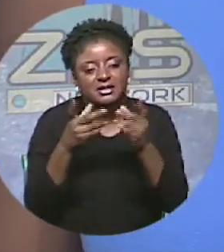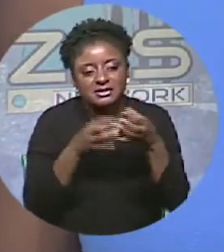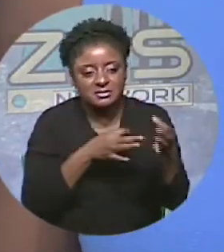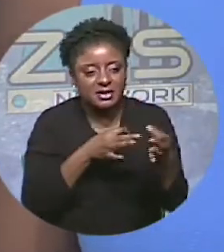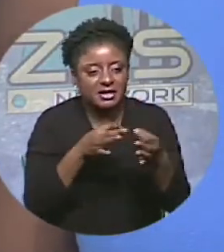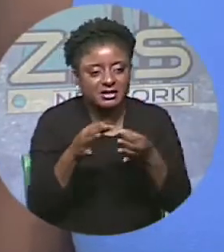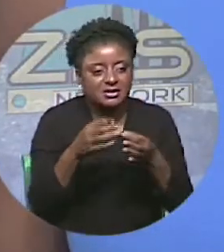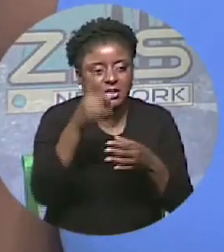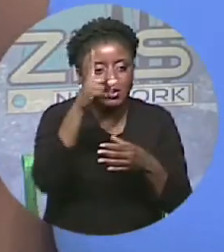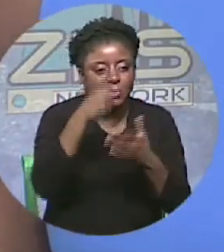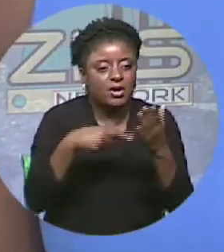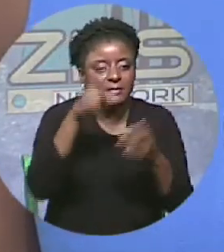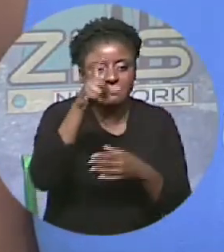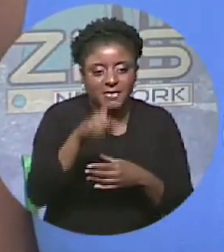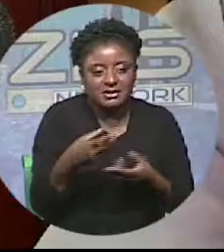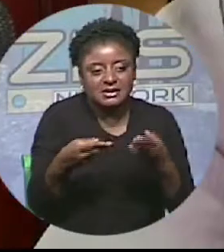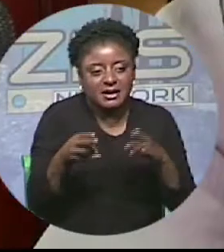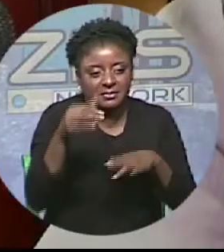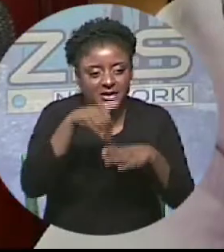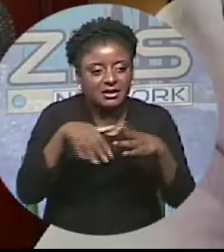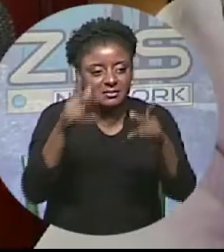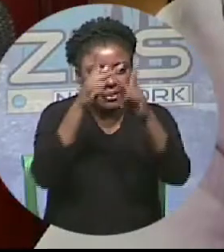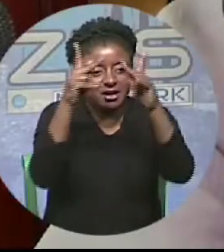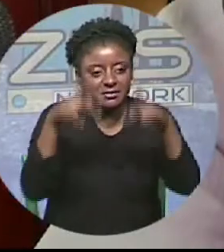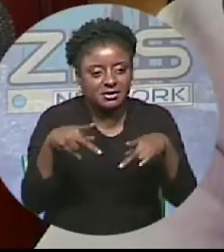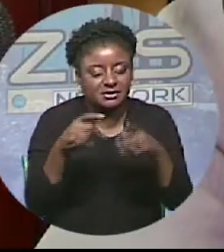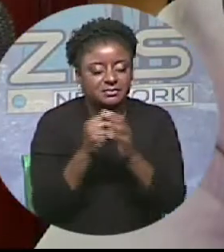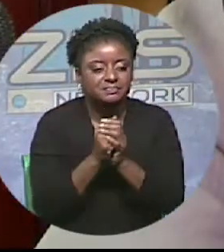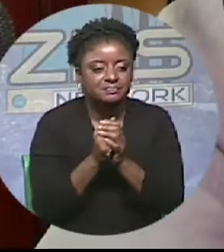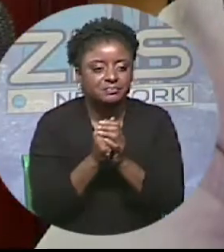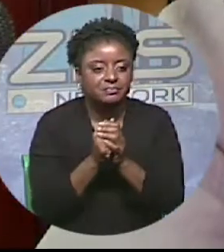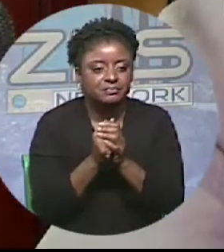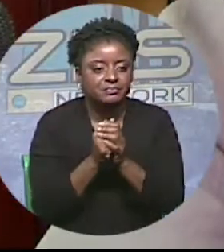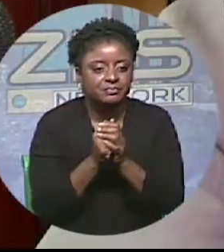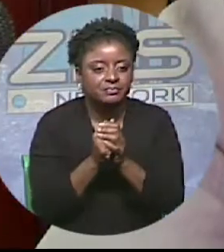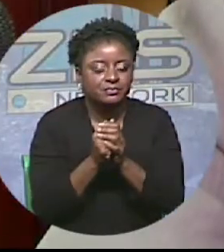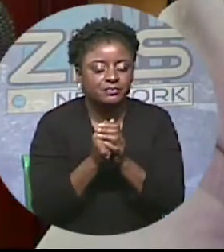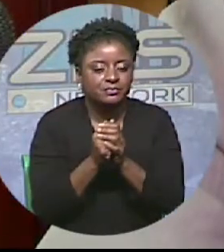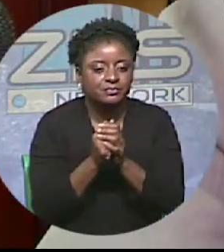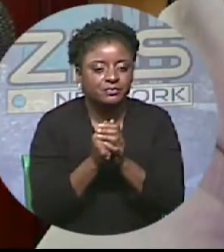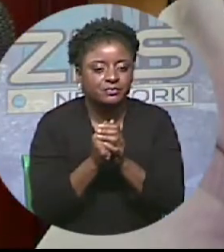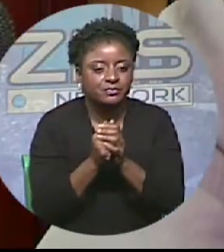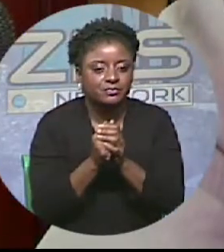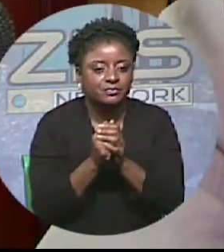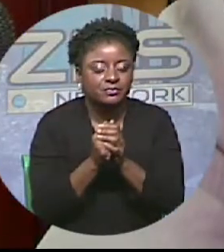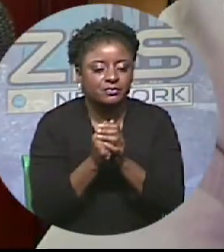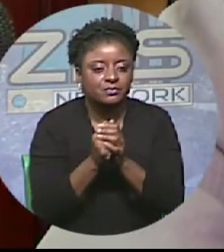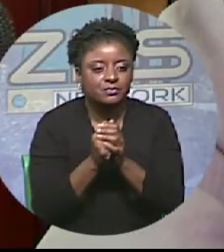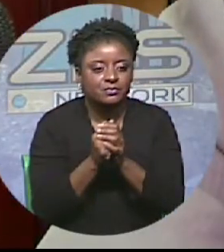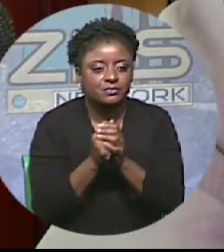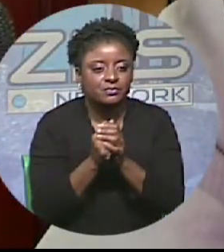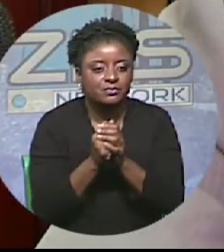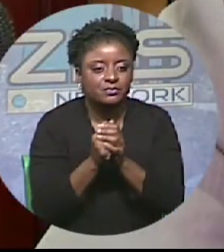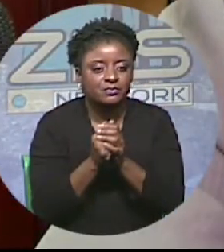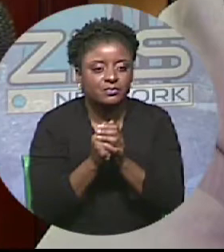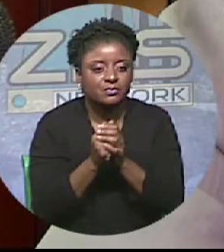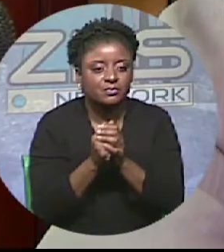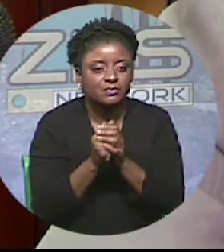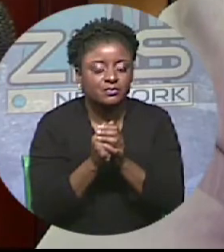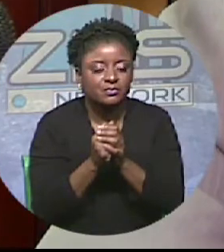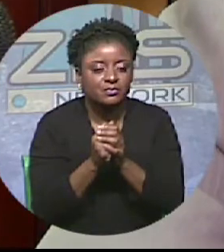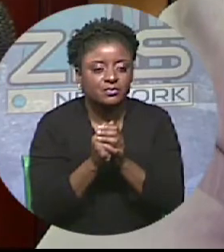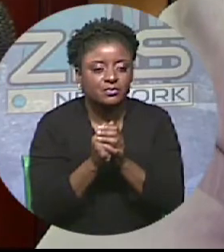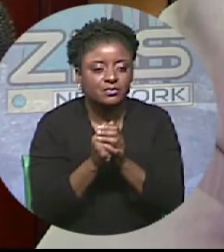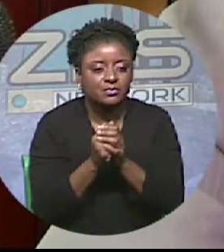a referendum. Then you have the ones like what we're dealing with, that are what you call doubly